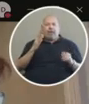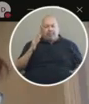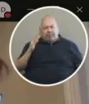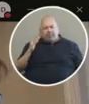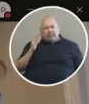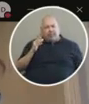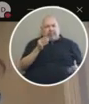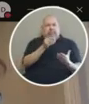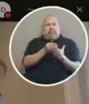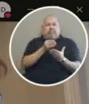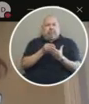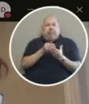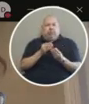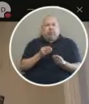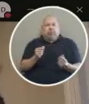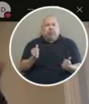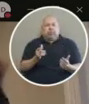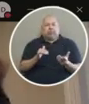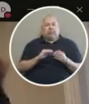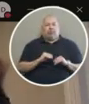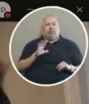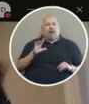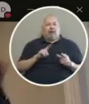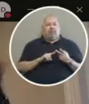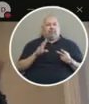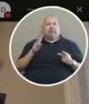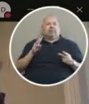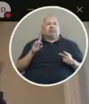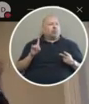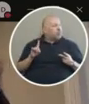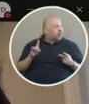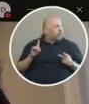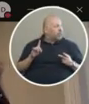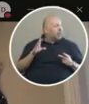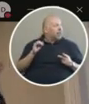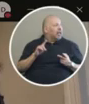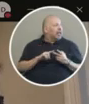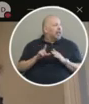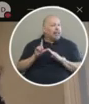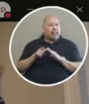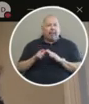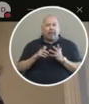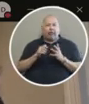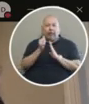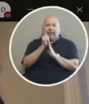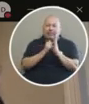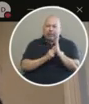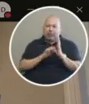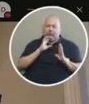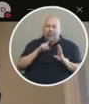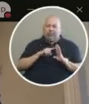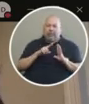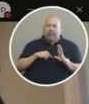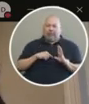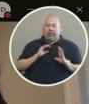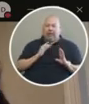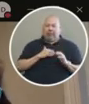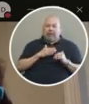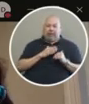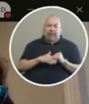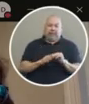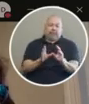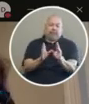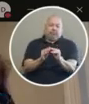these budget resolution items, number 5 and number 61, at a later agenda, even at our